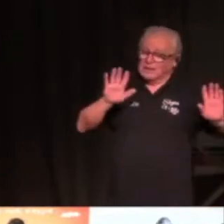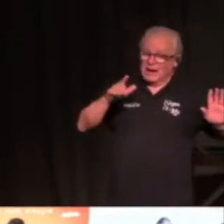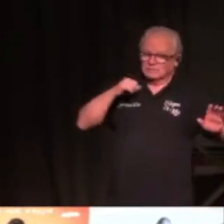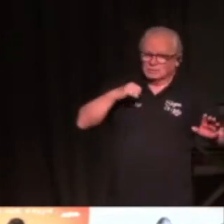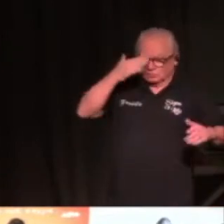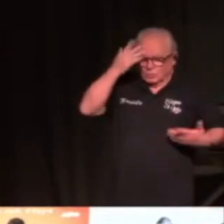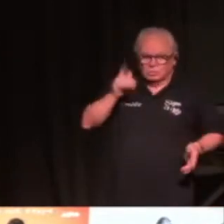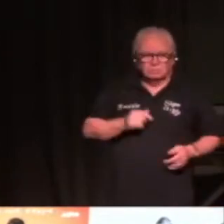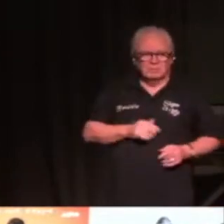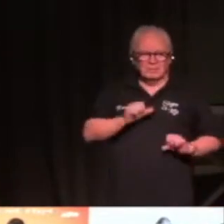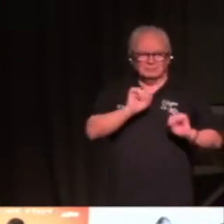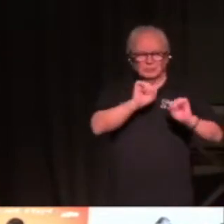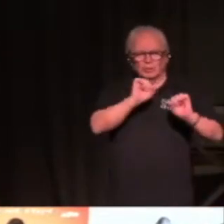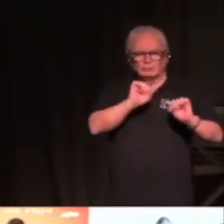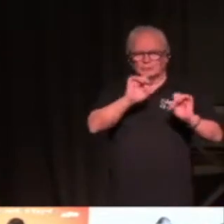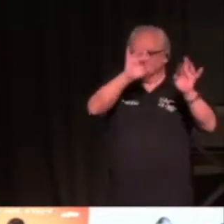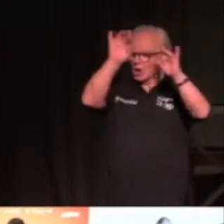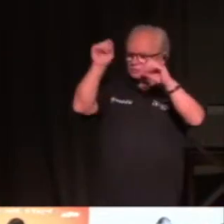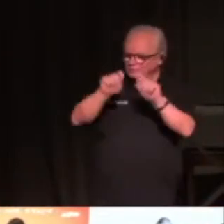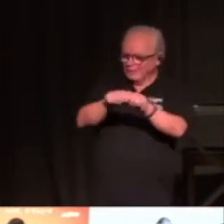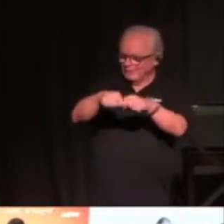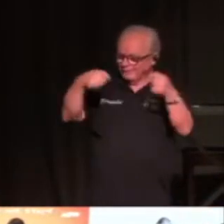I don't know. Maybe it's your horoscope or the Daily Mail.